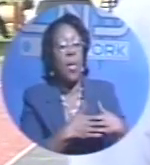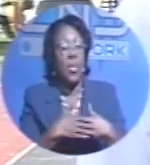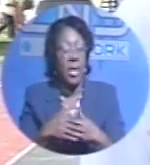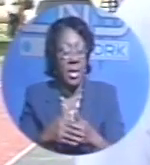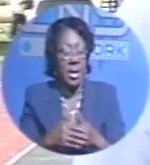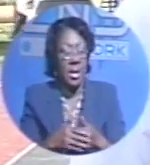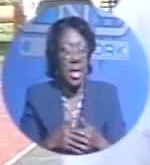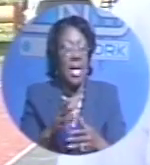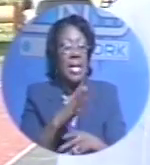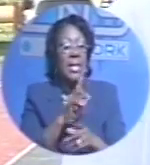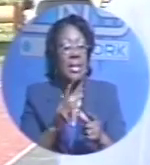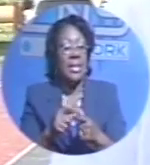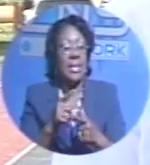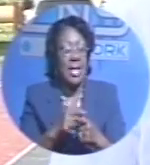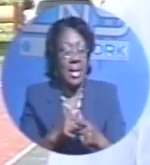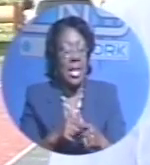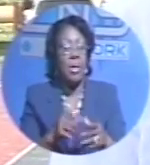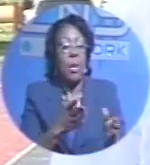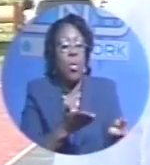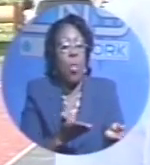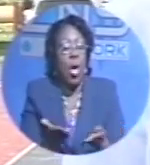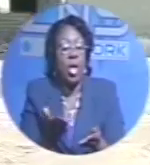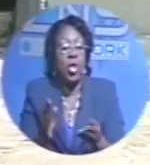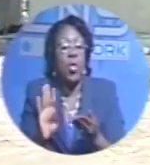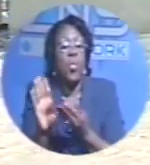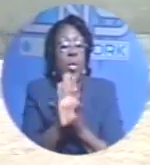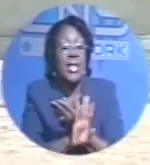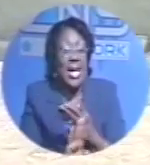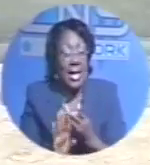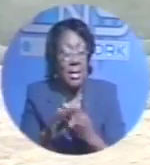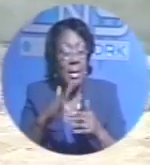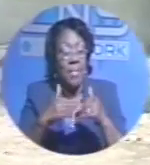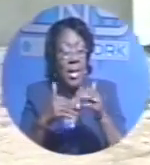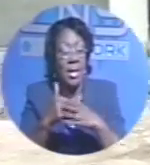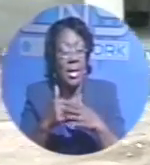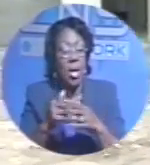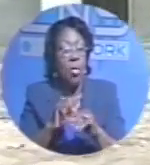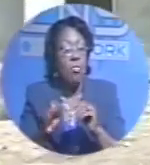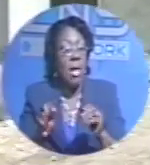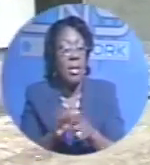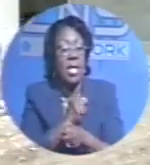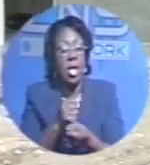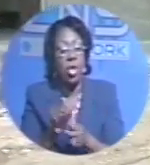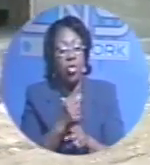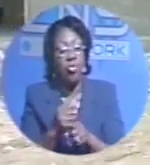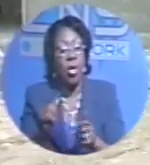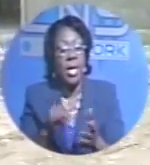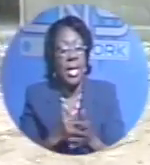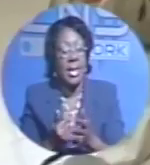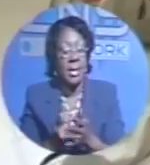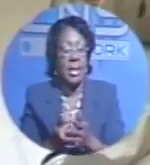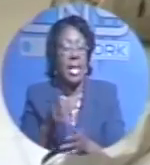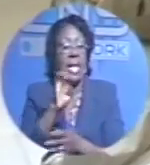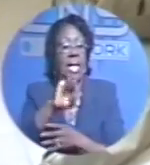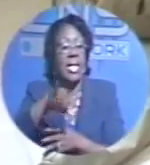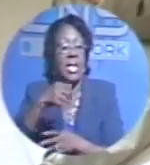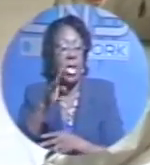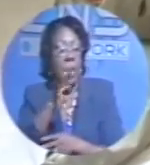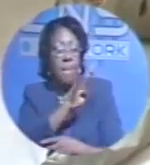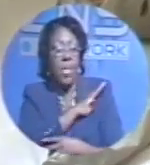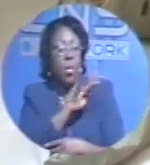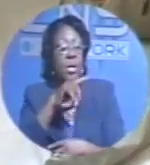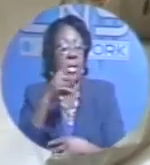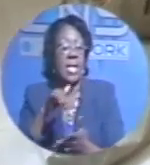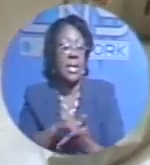it and all that, then they will want to protect the building rather than destroy it. Veteran civil servant and former principal E.J. Bowe says the